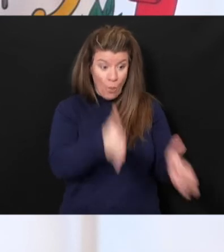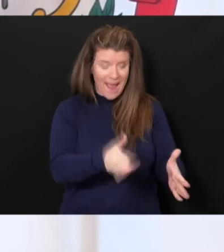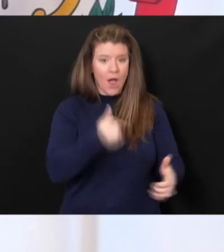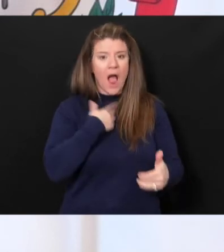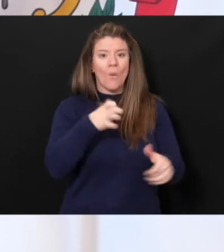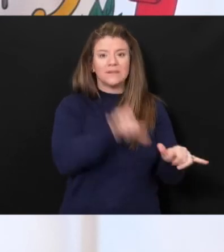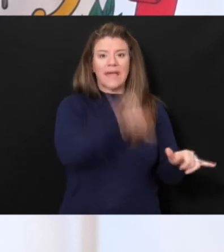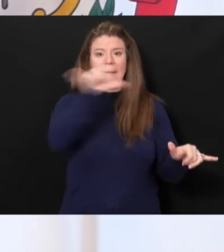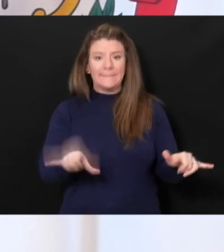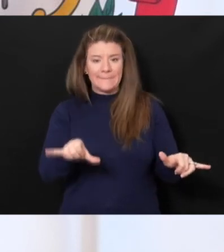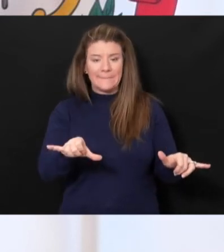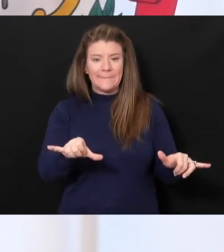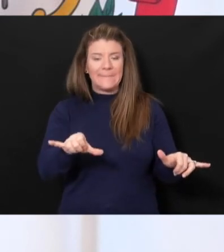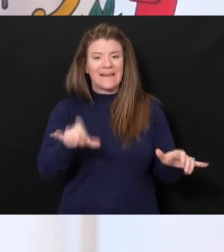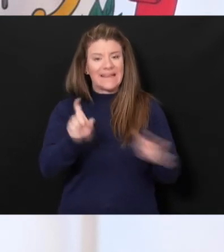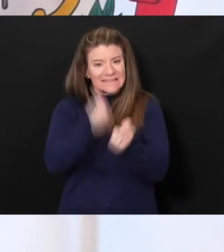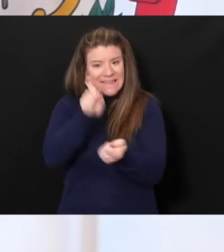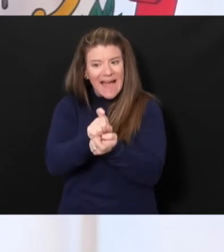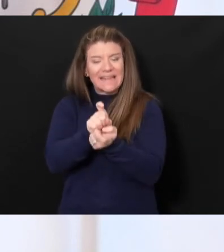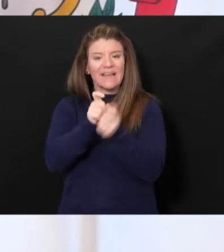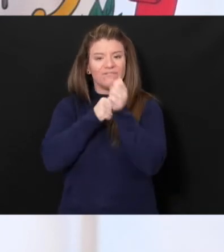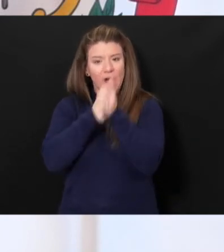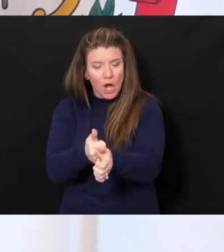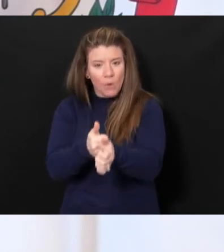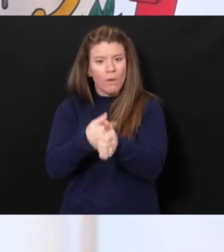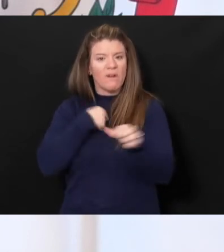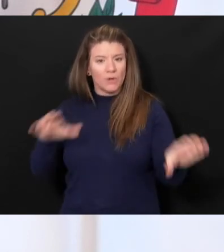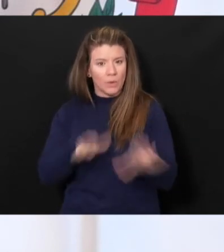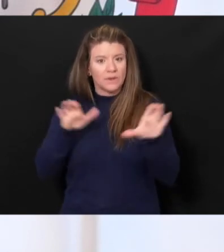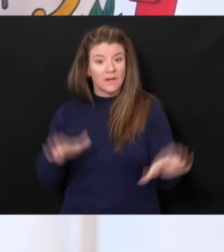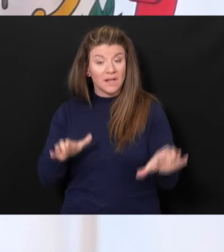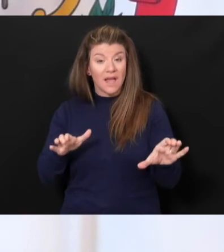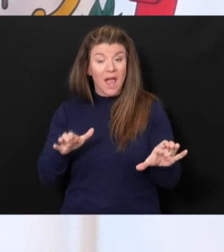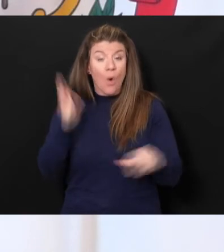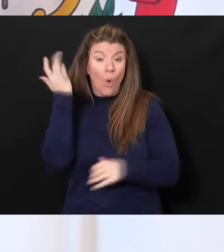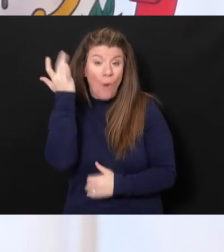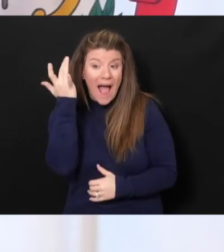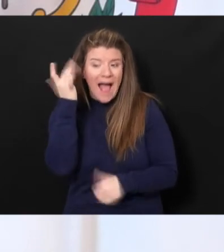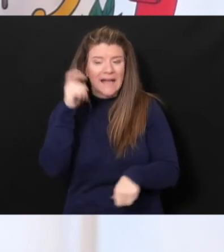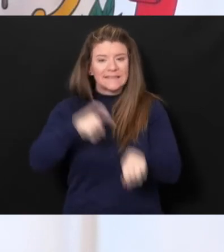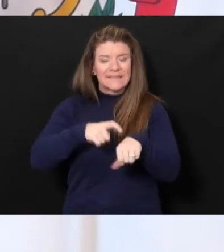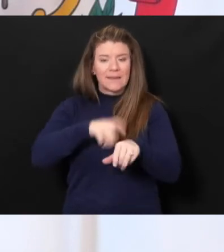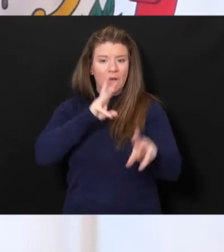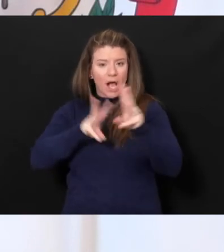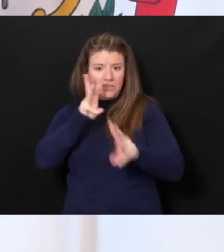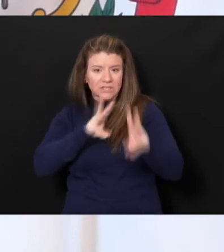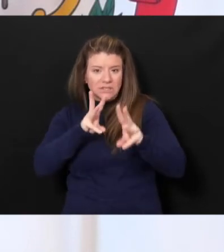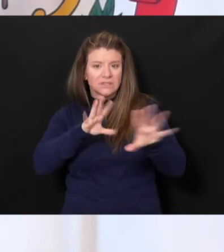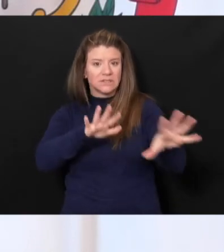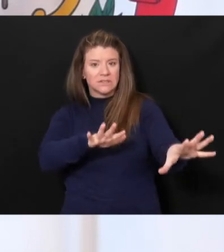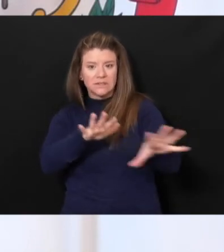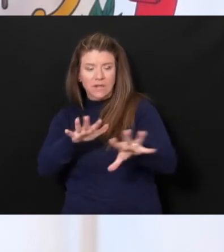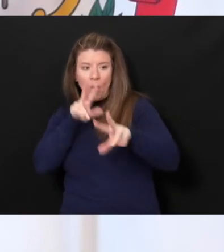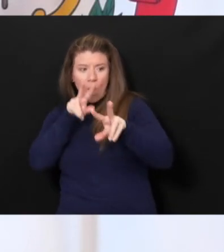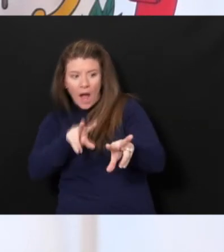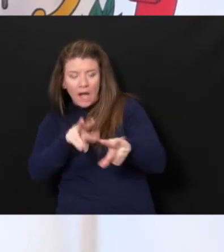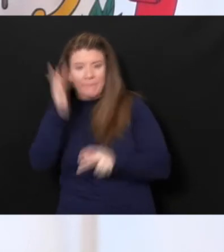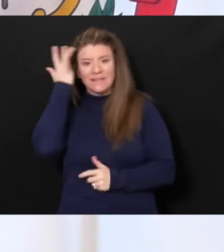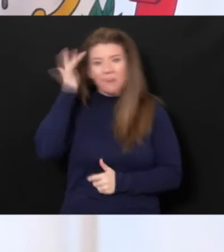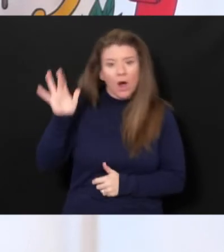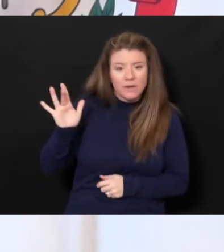doing exactly what we've done all along. Be cautious, be absolutely cautious, be